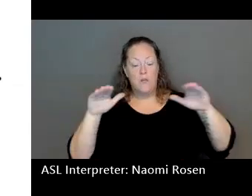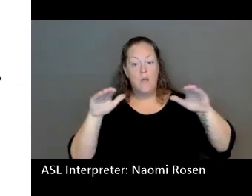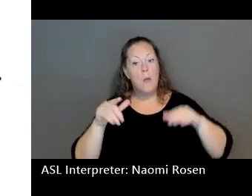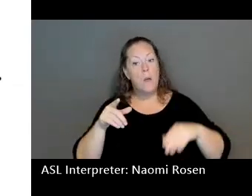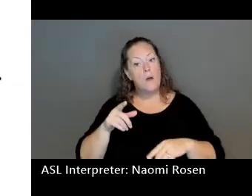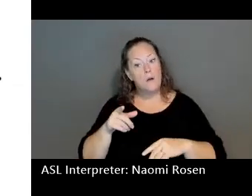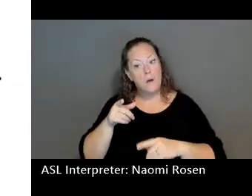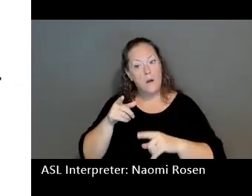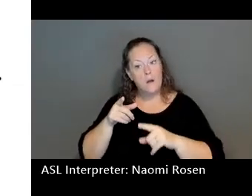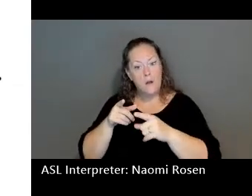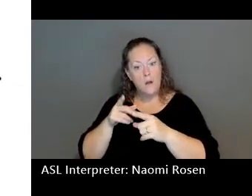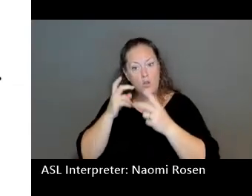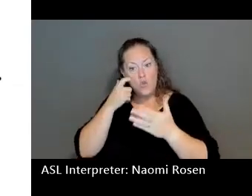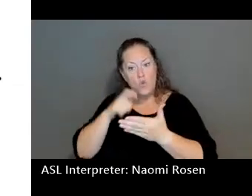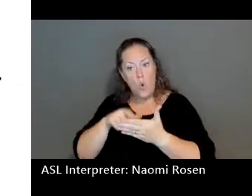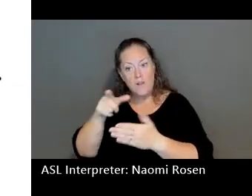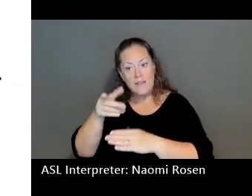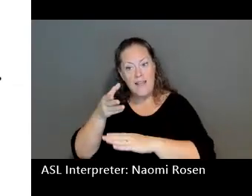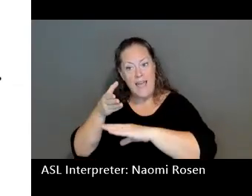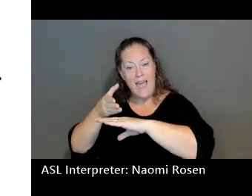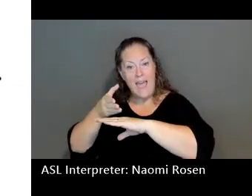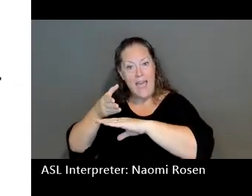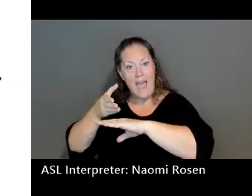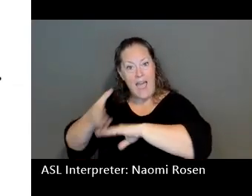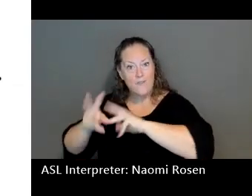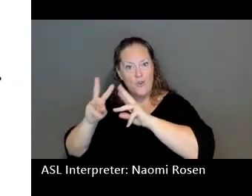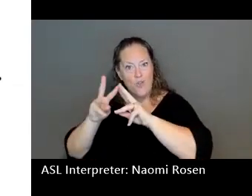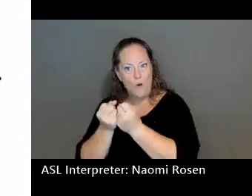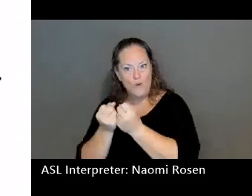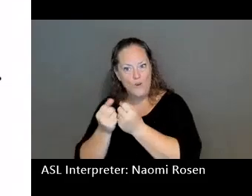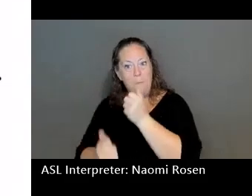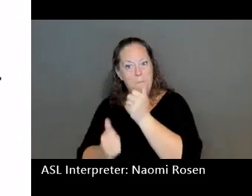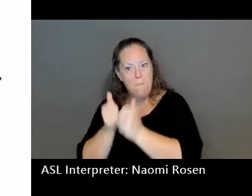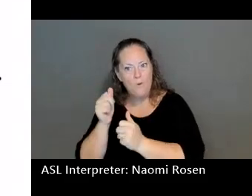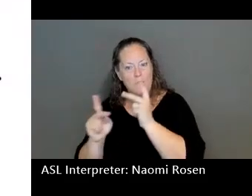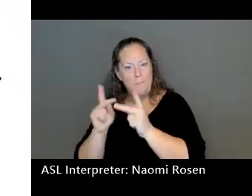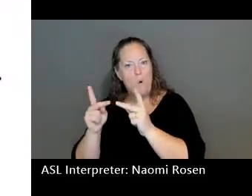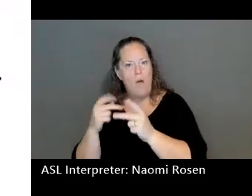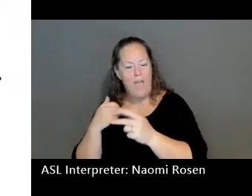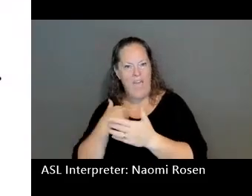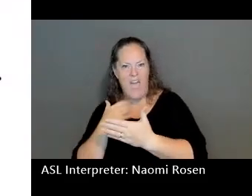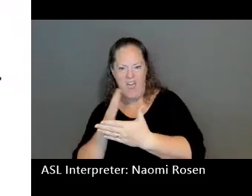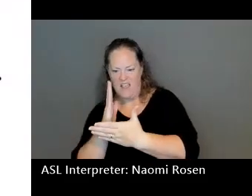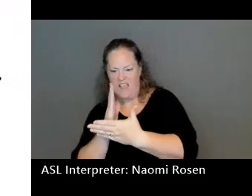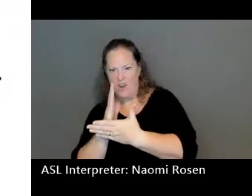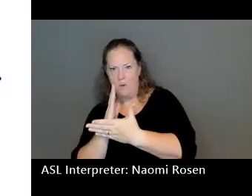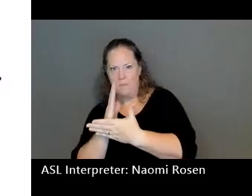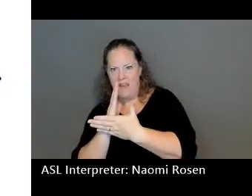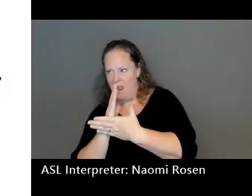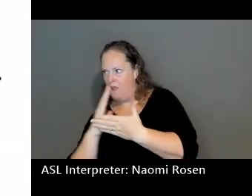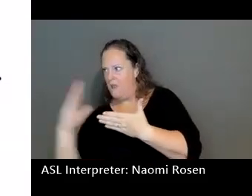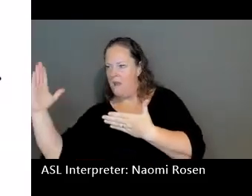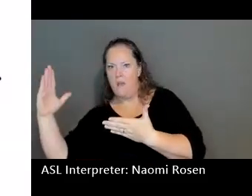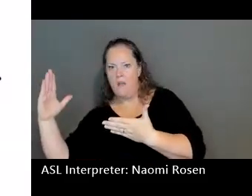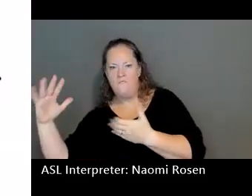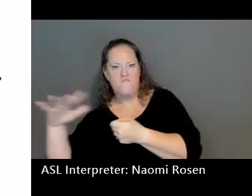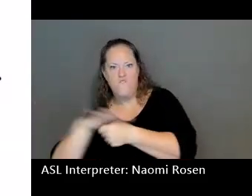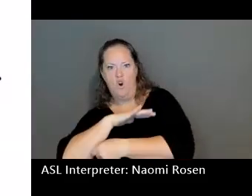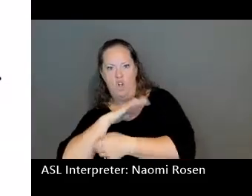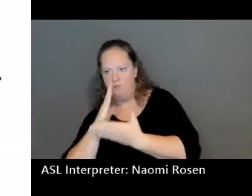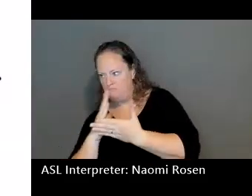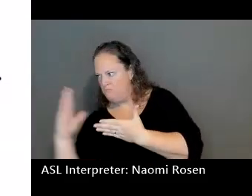like they left the workshop with intermediate to full knowledge about climate change and its